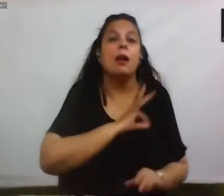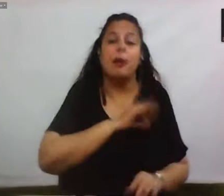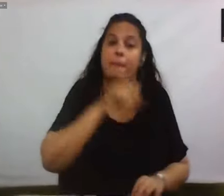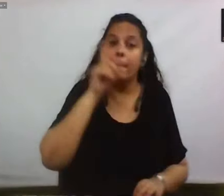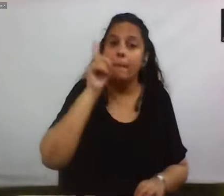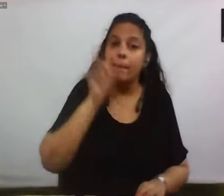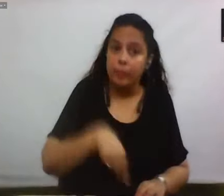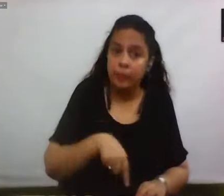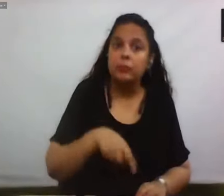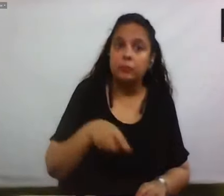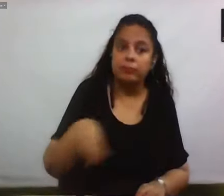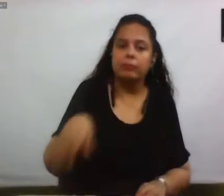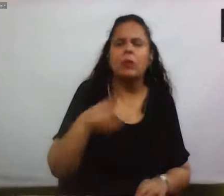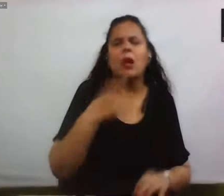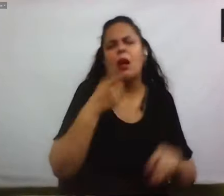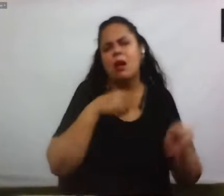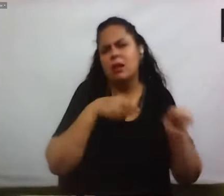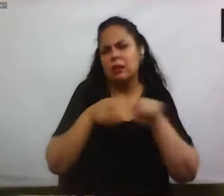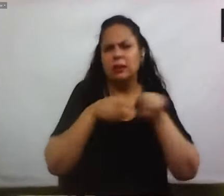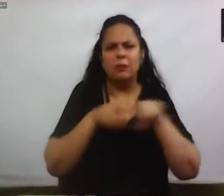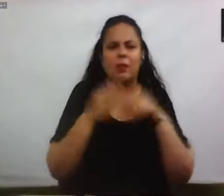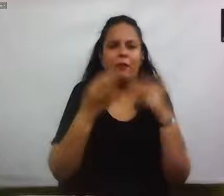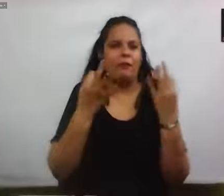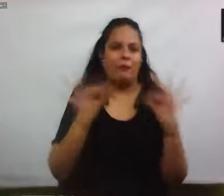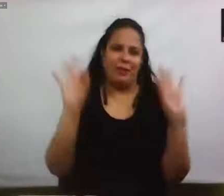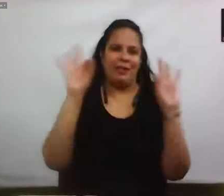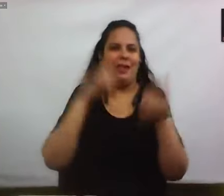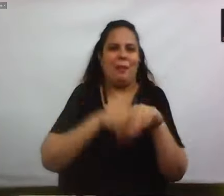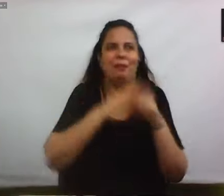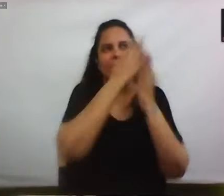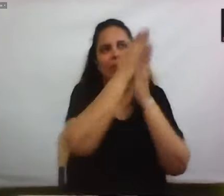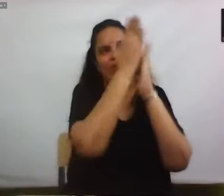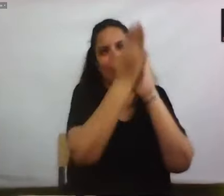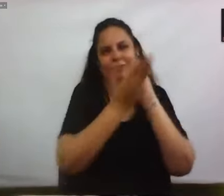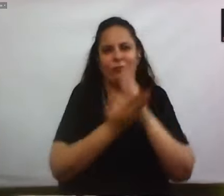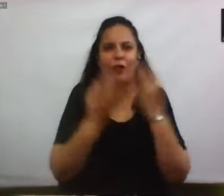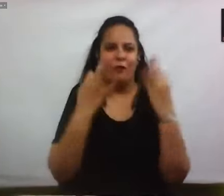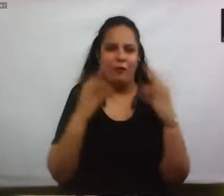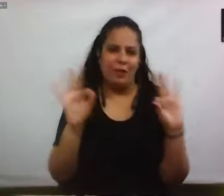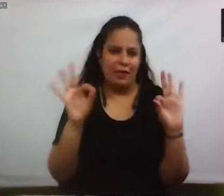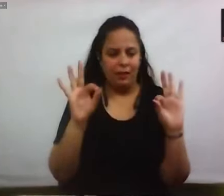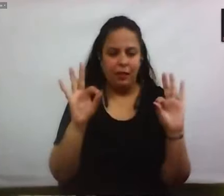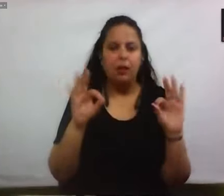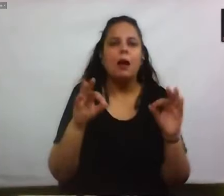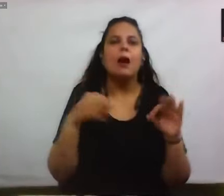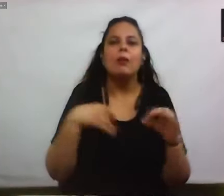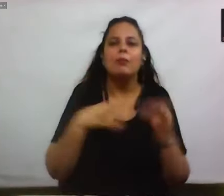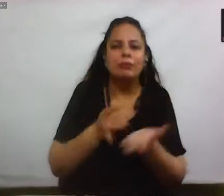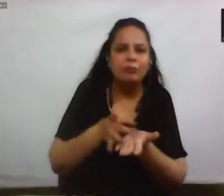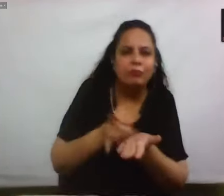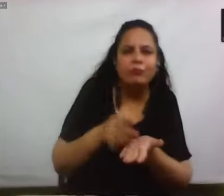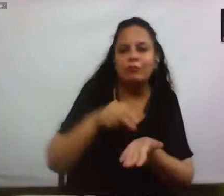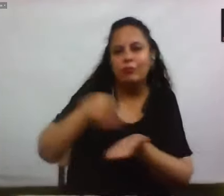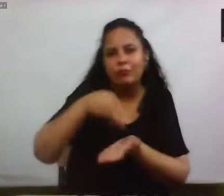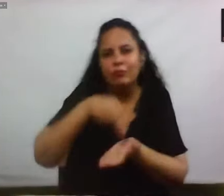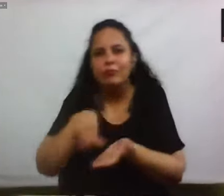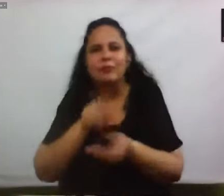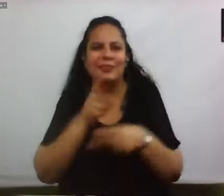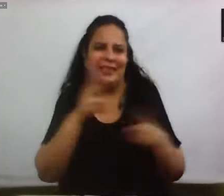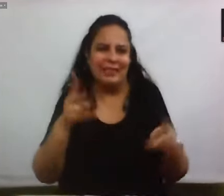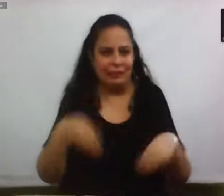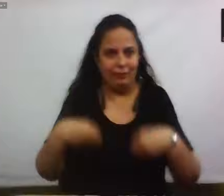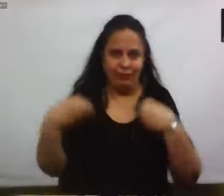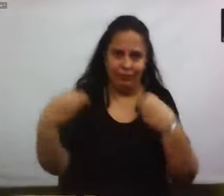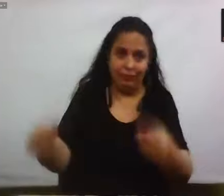be, suppose karo free period mein wo game khelte hain, board game. Agar hamara bachcha jo hai wo